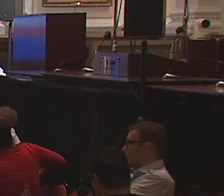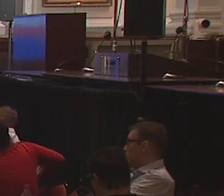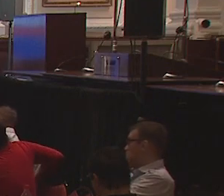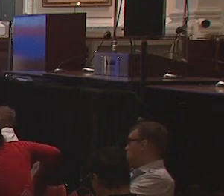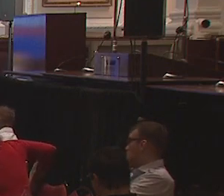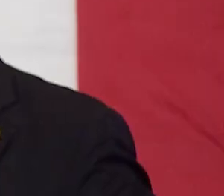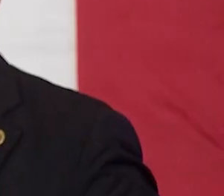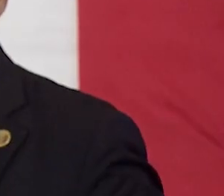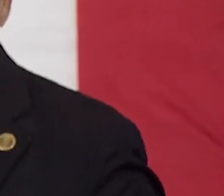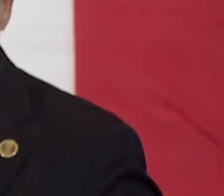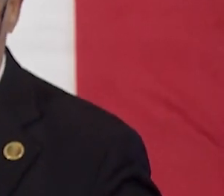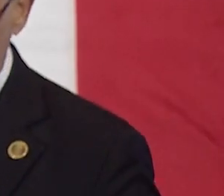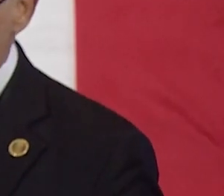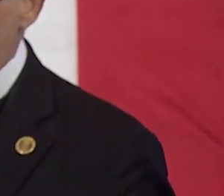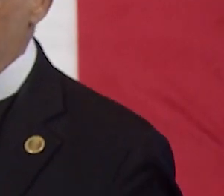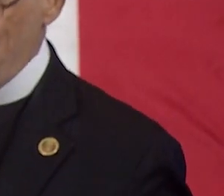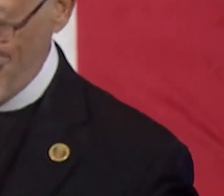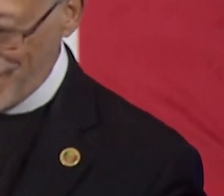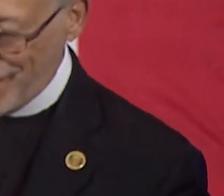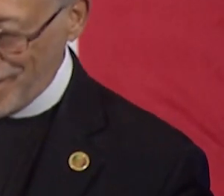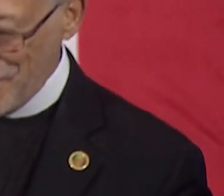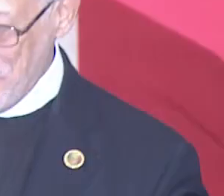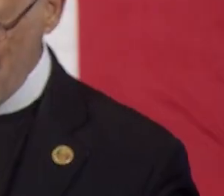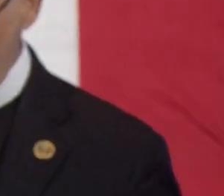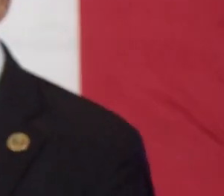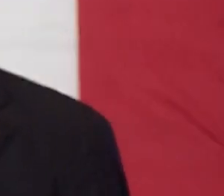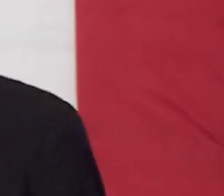Buenos días, Puerto Rico.